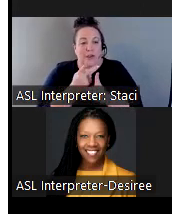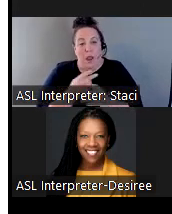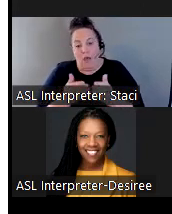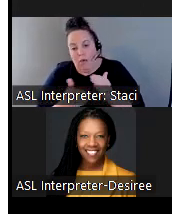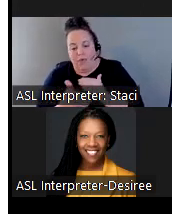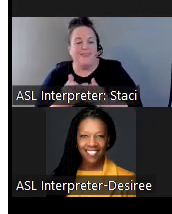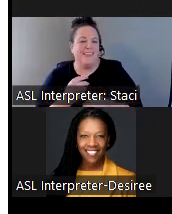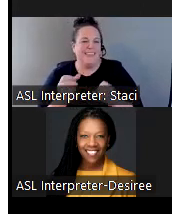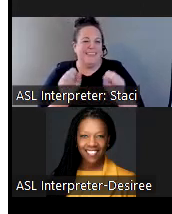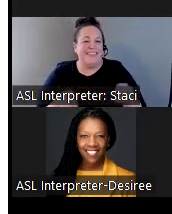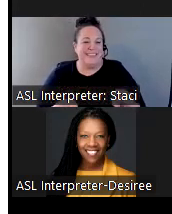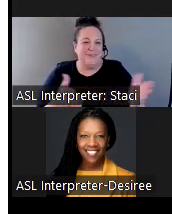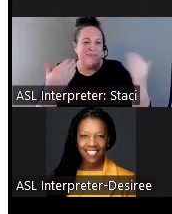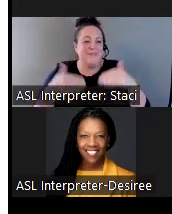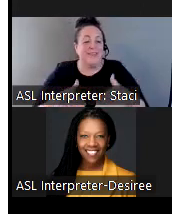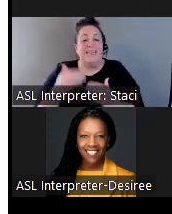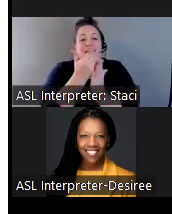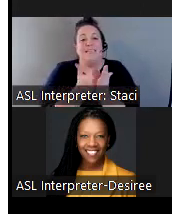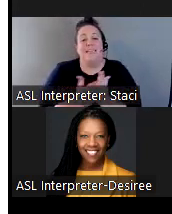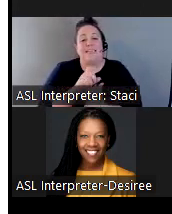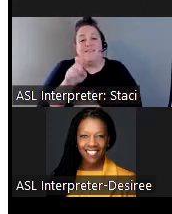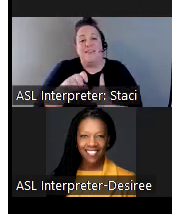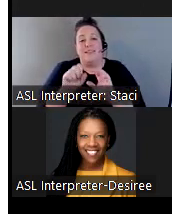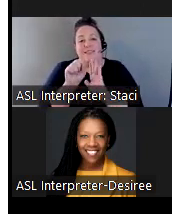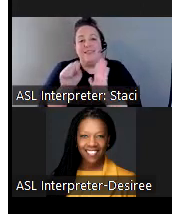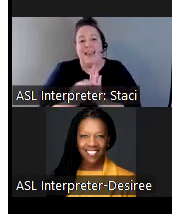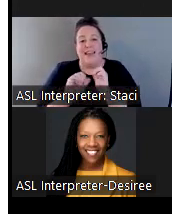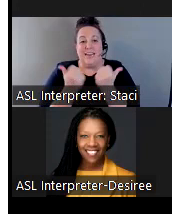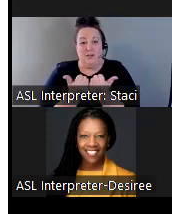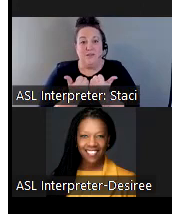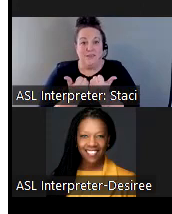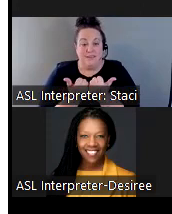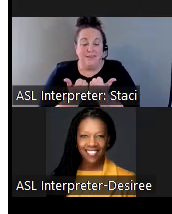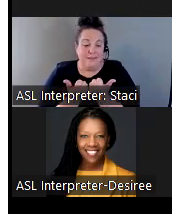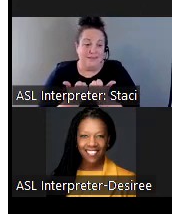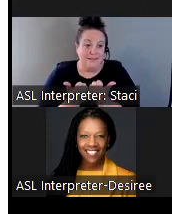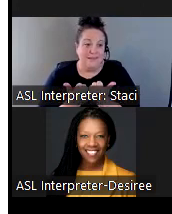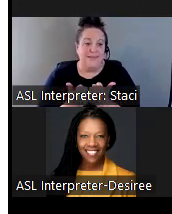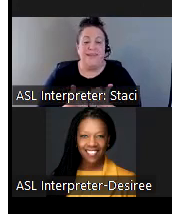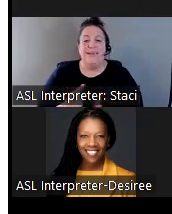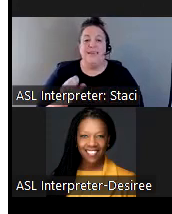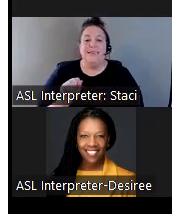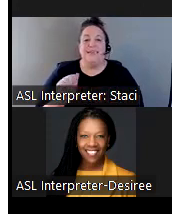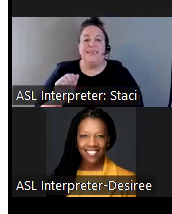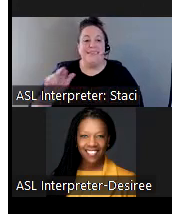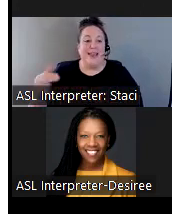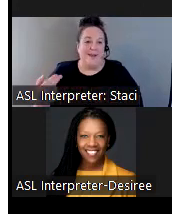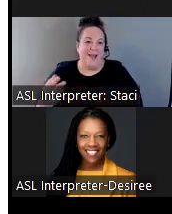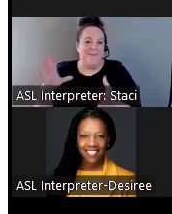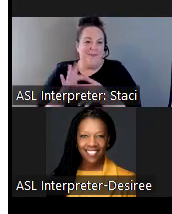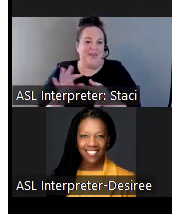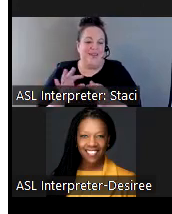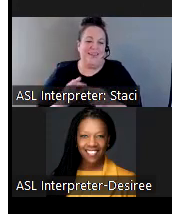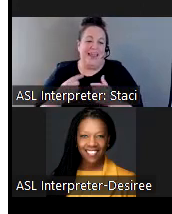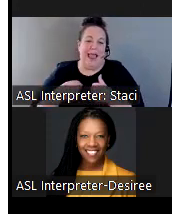Thank you. This is the list of Texas state agencies. As Sarah often mentions, I've been around a long